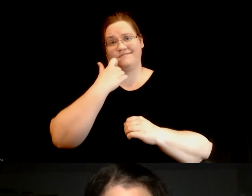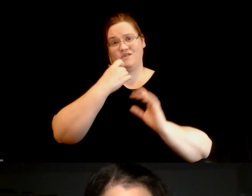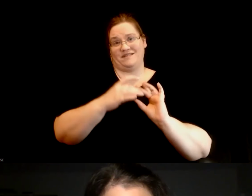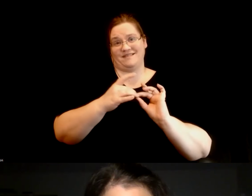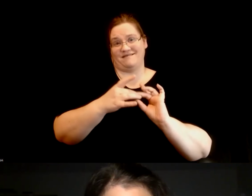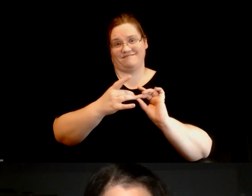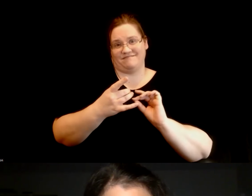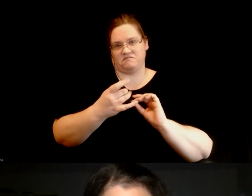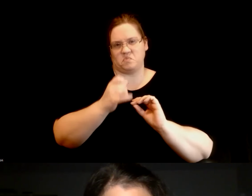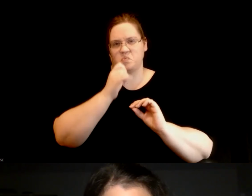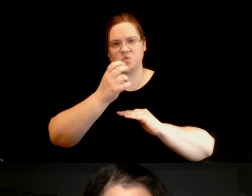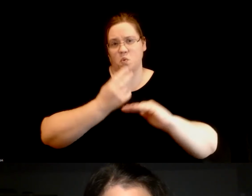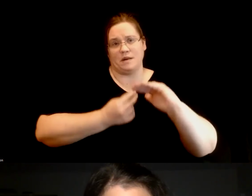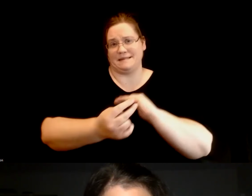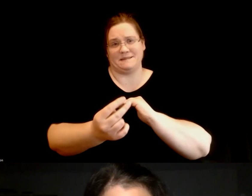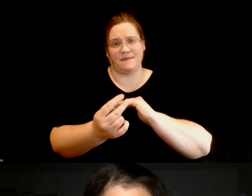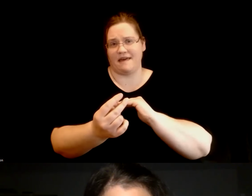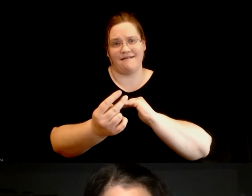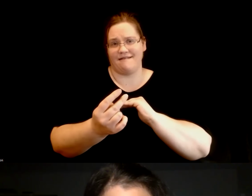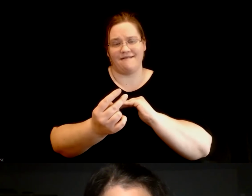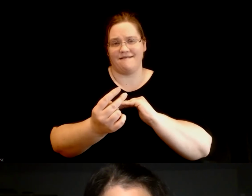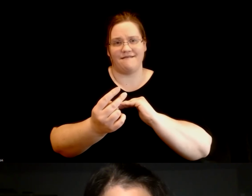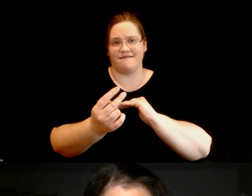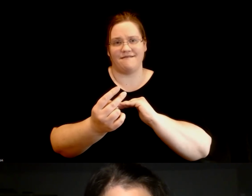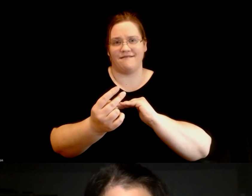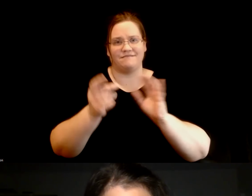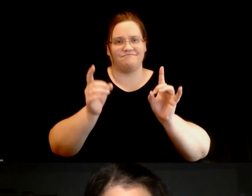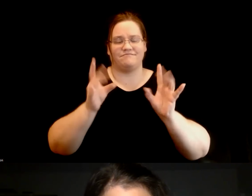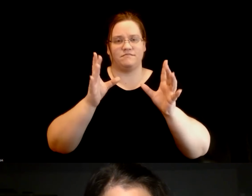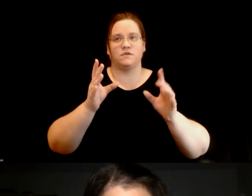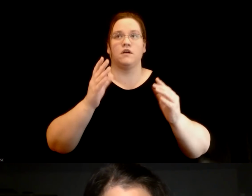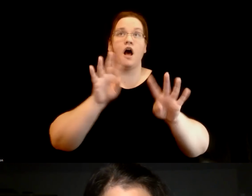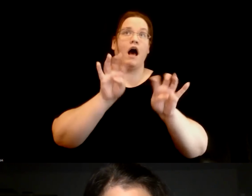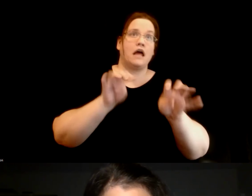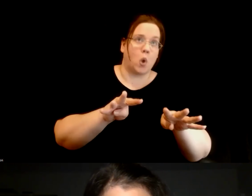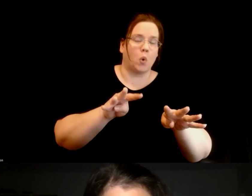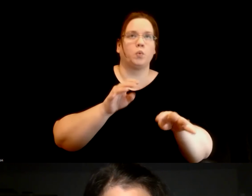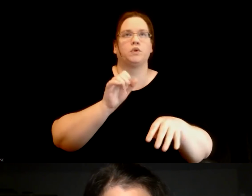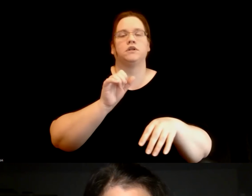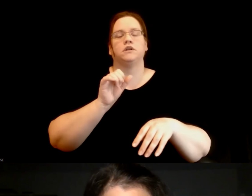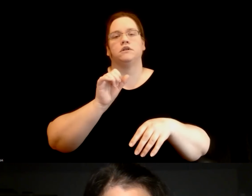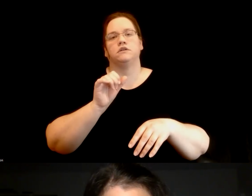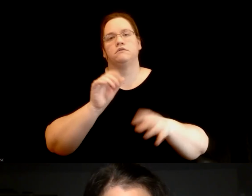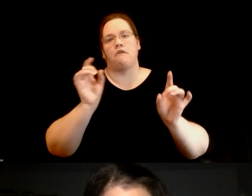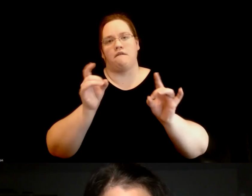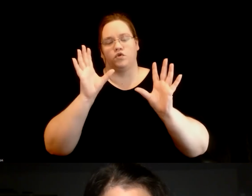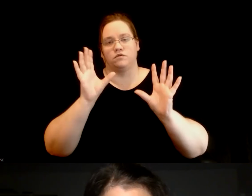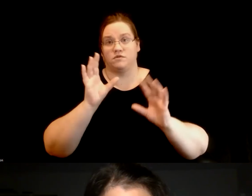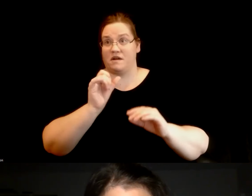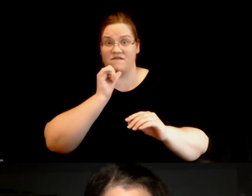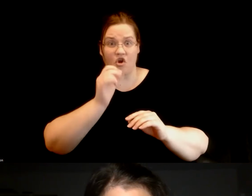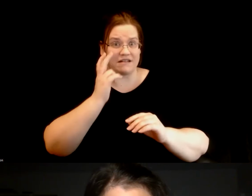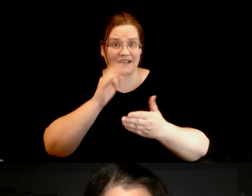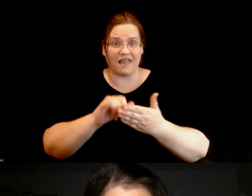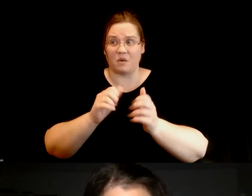actually really don't anticipate adverse events, unknown adverse events, because we have not seen that at all in millions and millions of